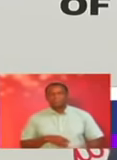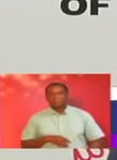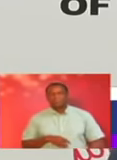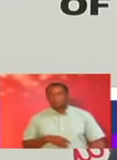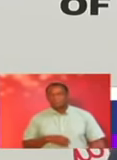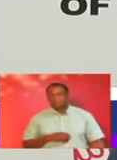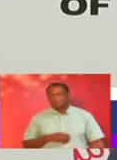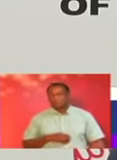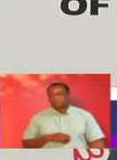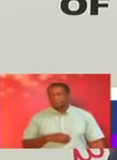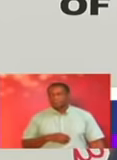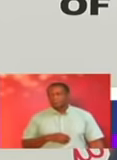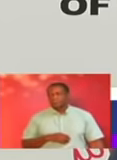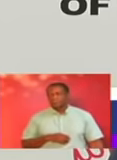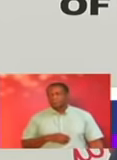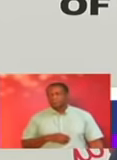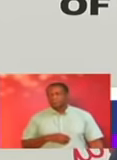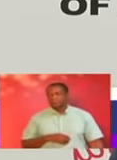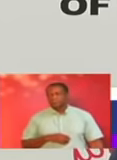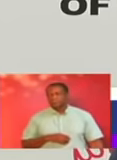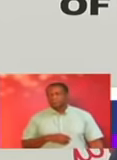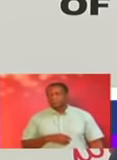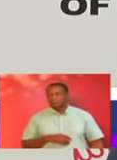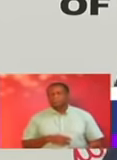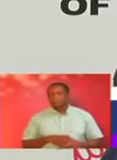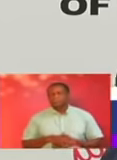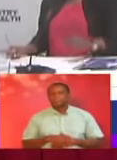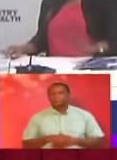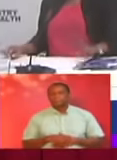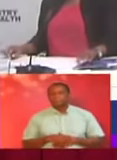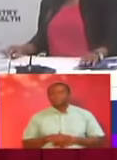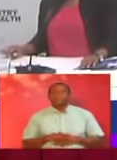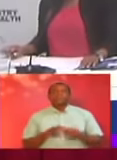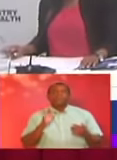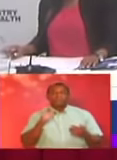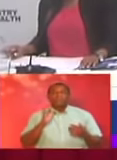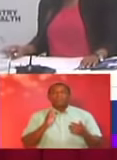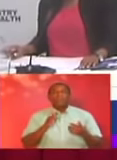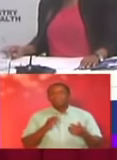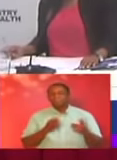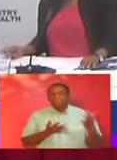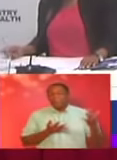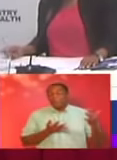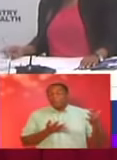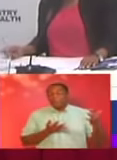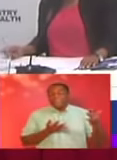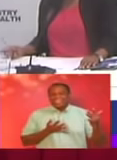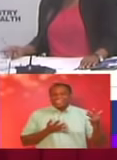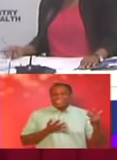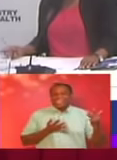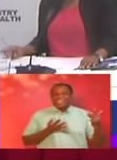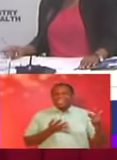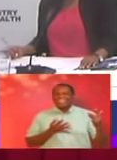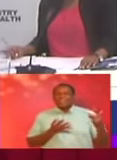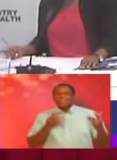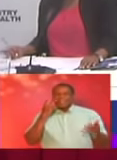other bigger steps. Thank you very much, Renuka. And we have a follow-up question from TTT.